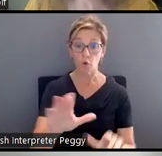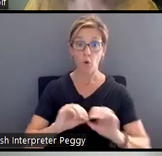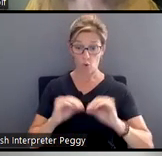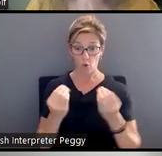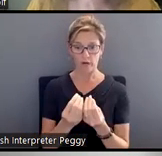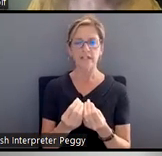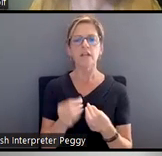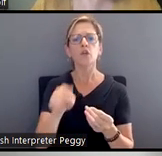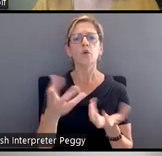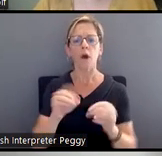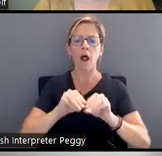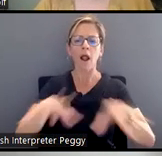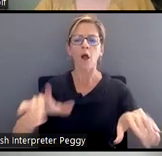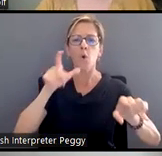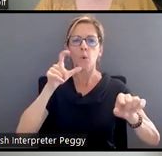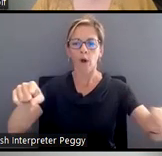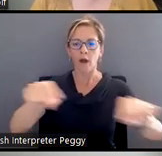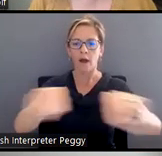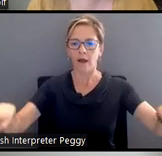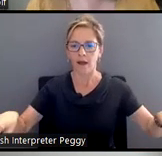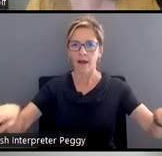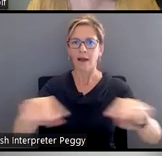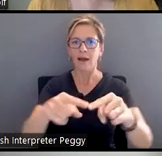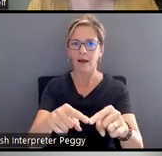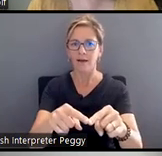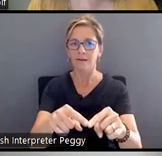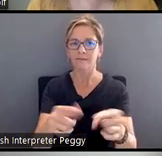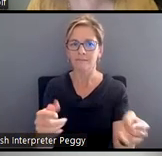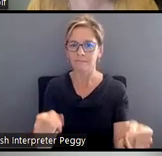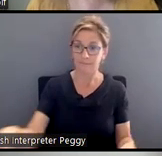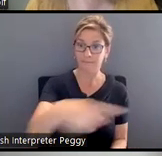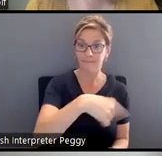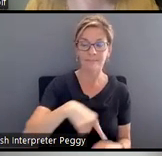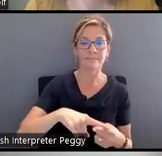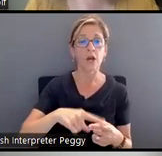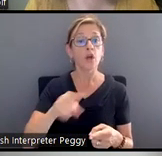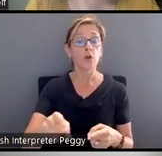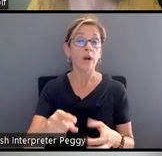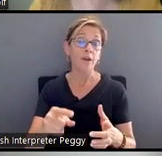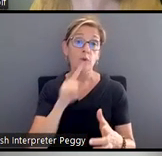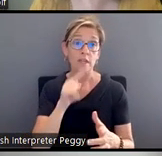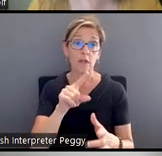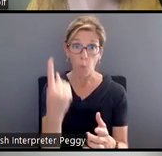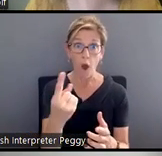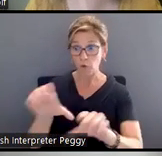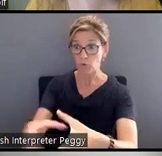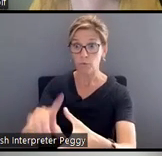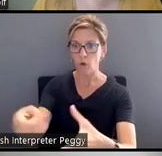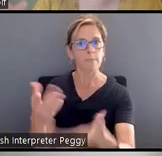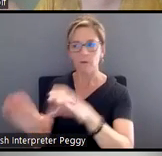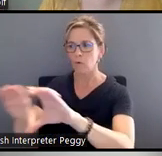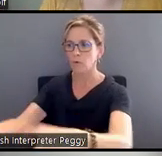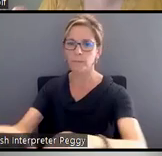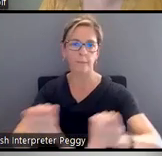this message? And remember, if you have two different target audiences, which you do, you're going to do this exercise twice. You may even do this